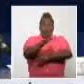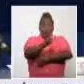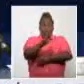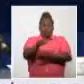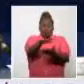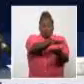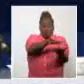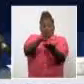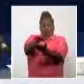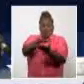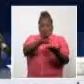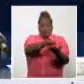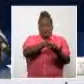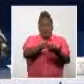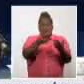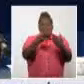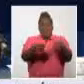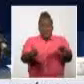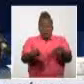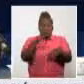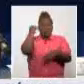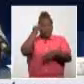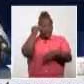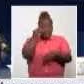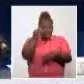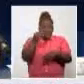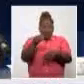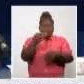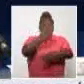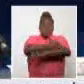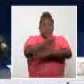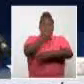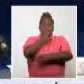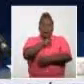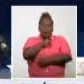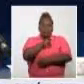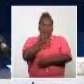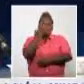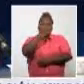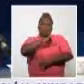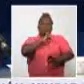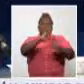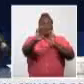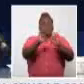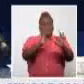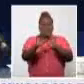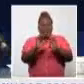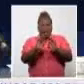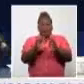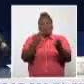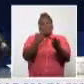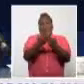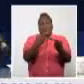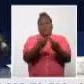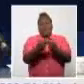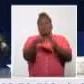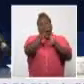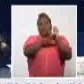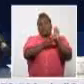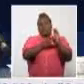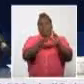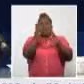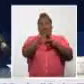clusters that arise due to the failure of compliance with the protection measures or